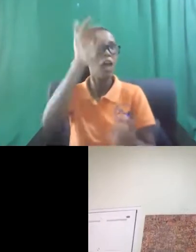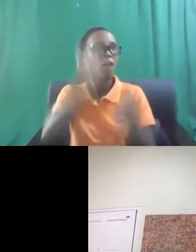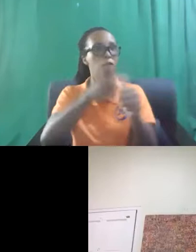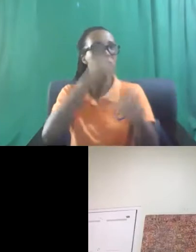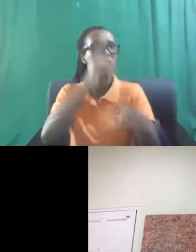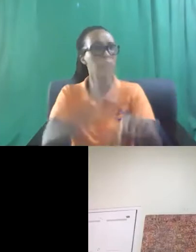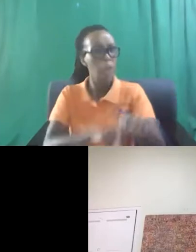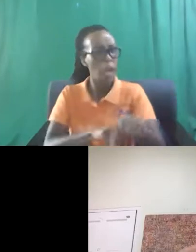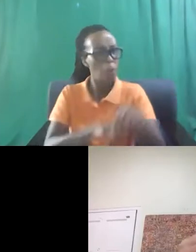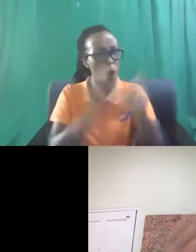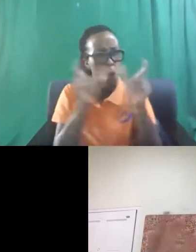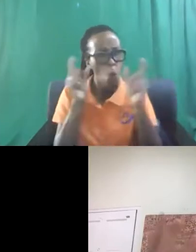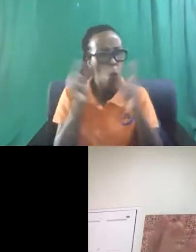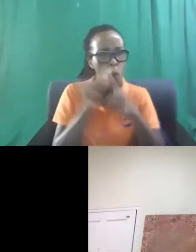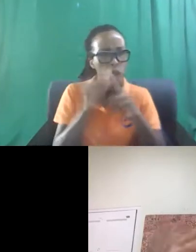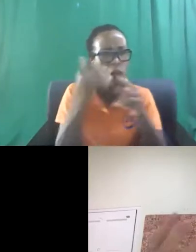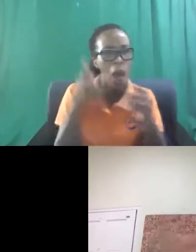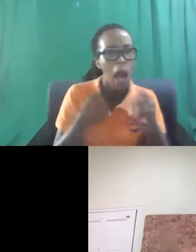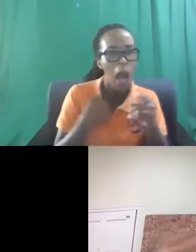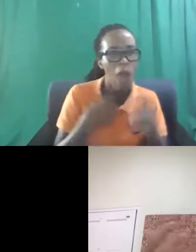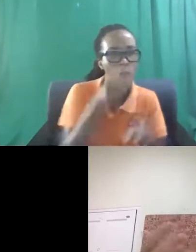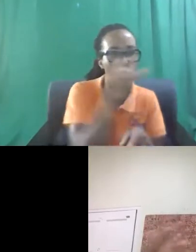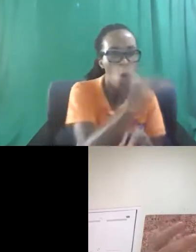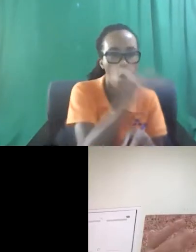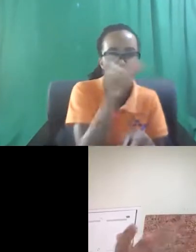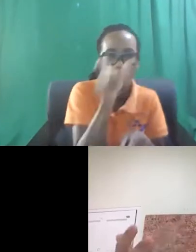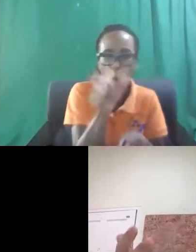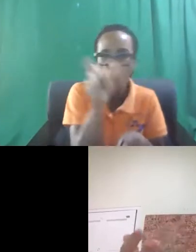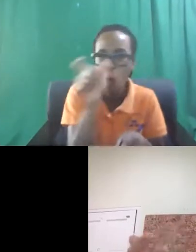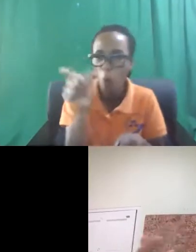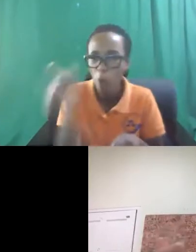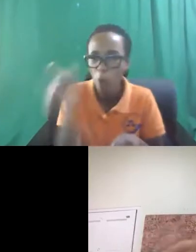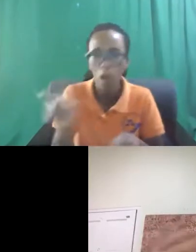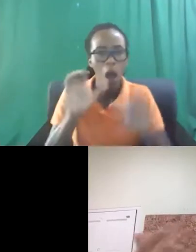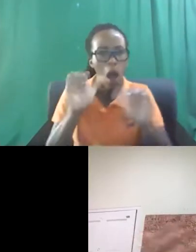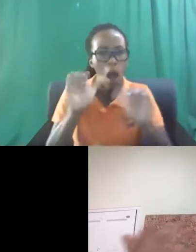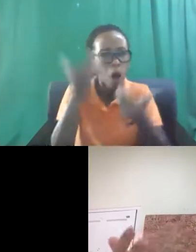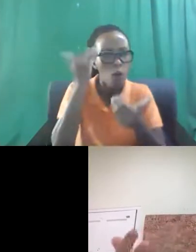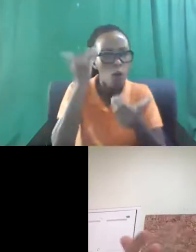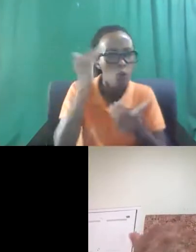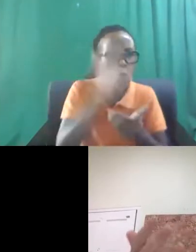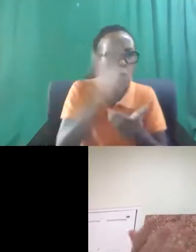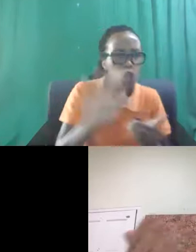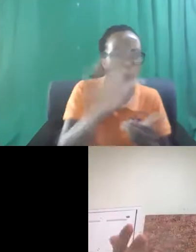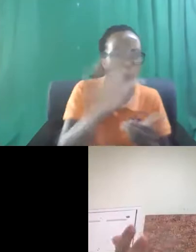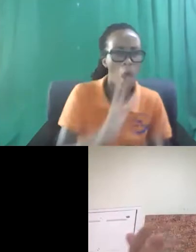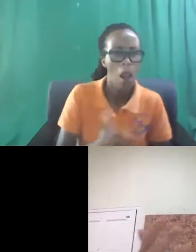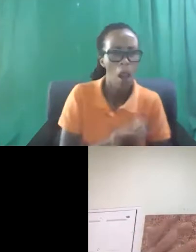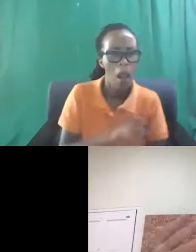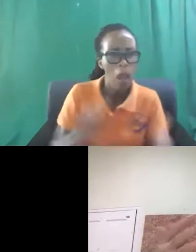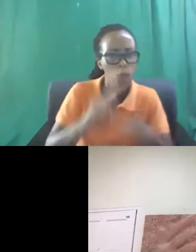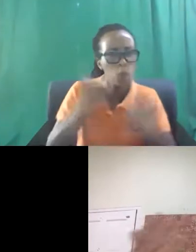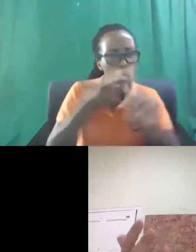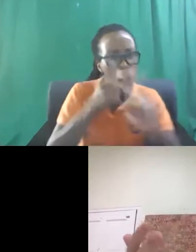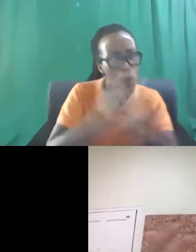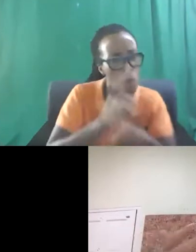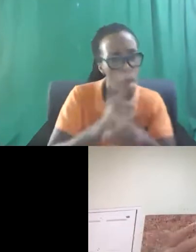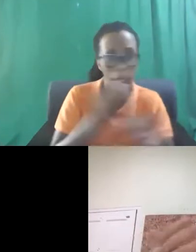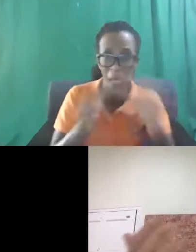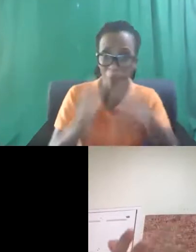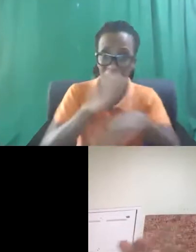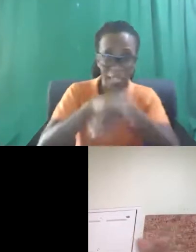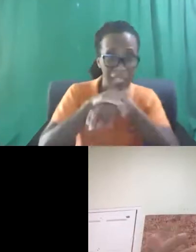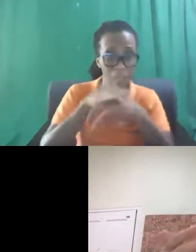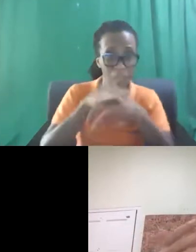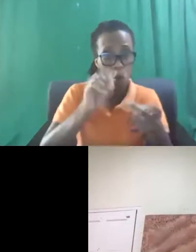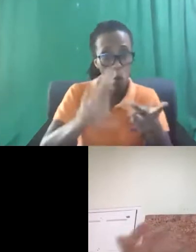Just the mystery of how we know our own languages, and the fact that that's true whether you speak English or a Creole language or a